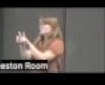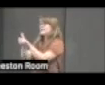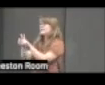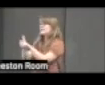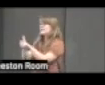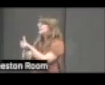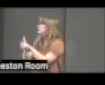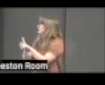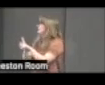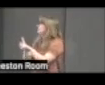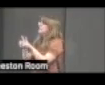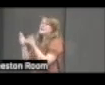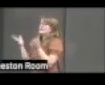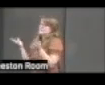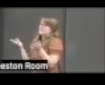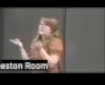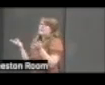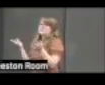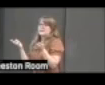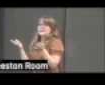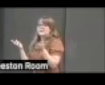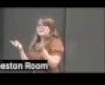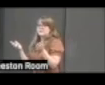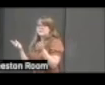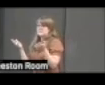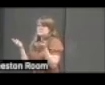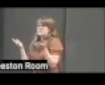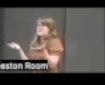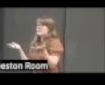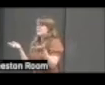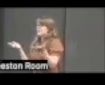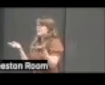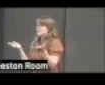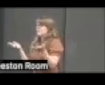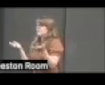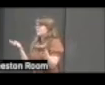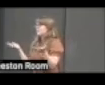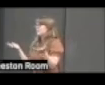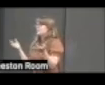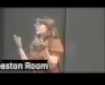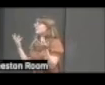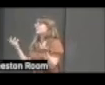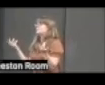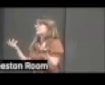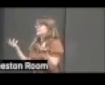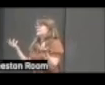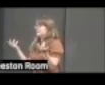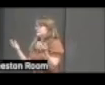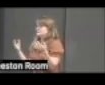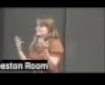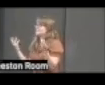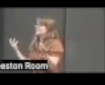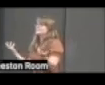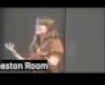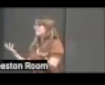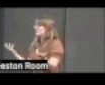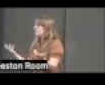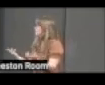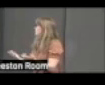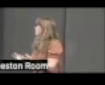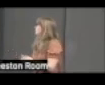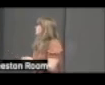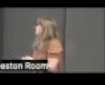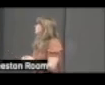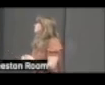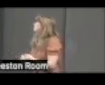this pairing, is that we often have animals that just hate each other, or they're like blasé about each other. They definitely don't want to breed